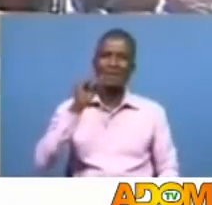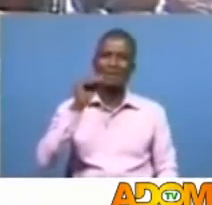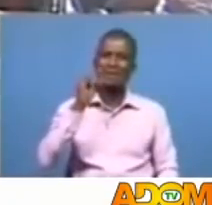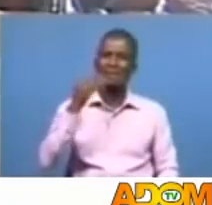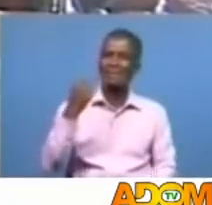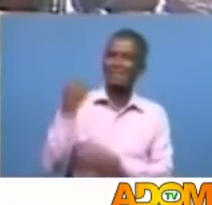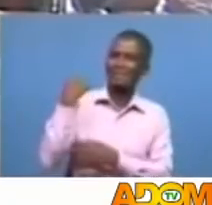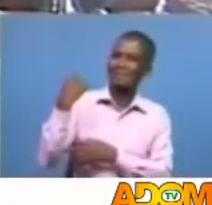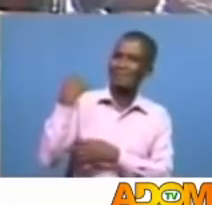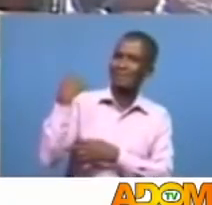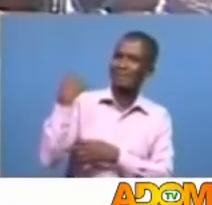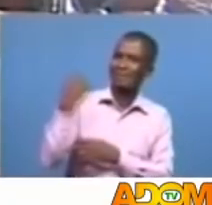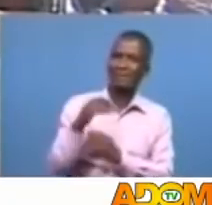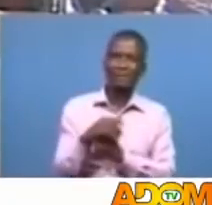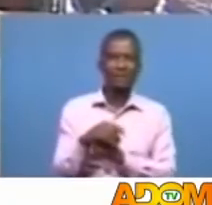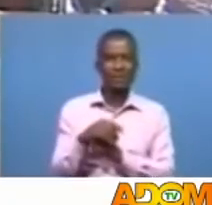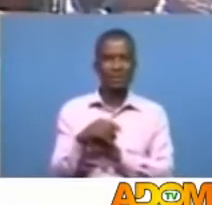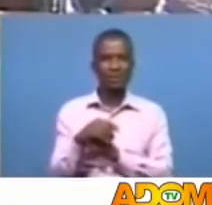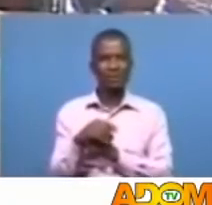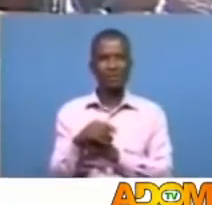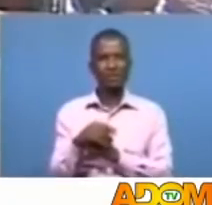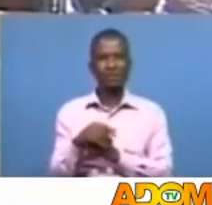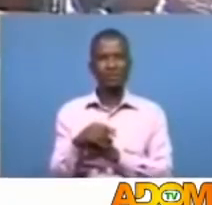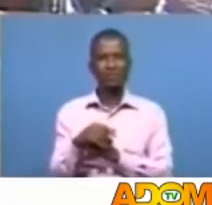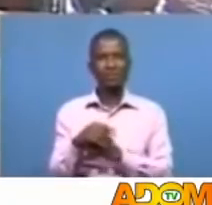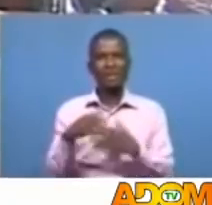you referring to me as a sore loser?